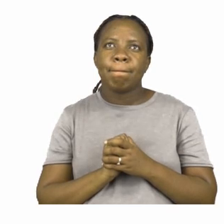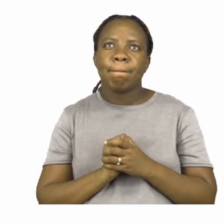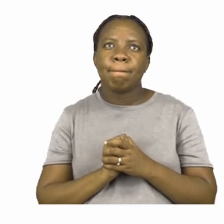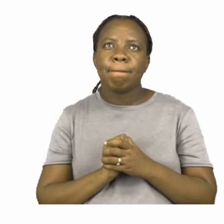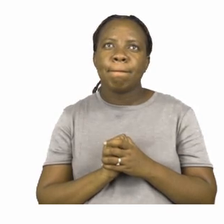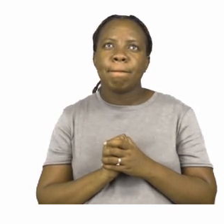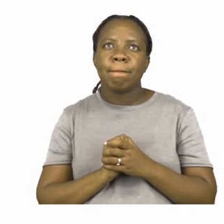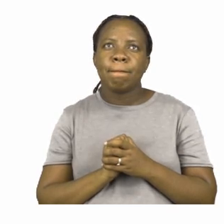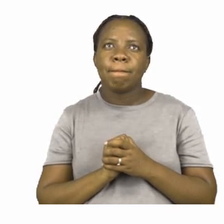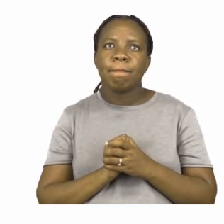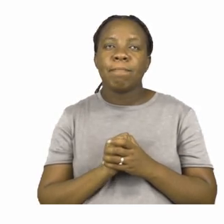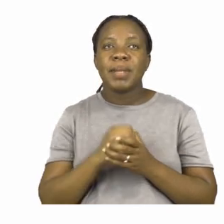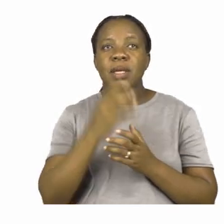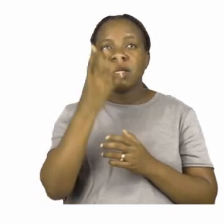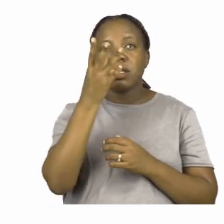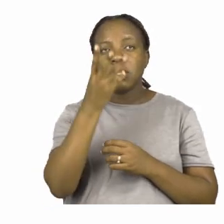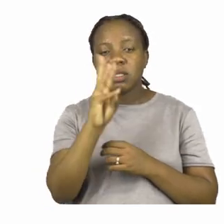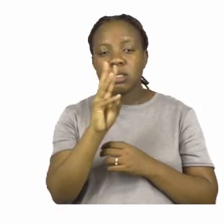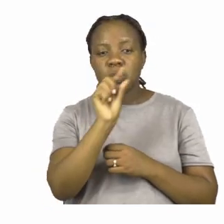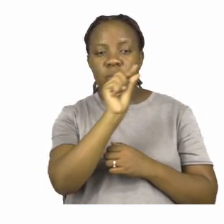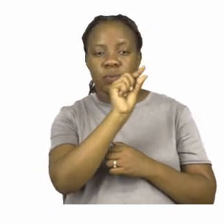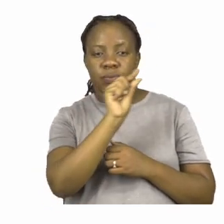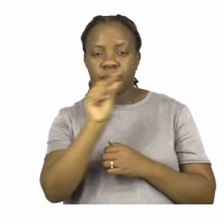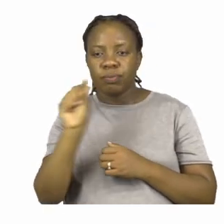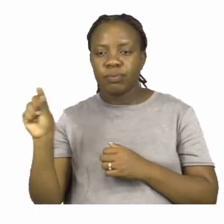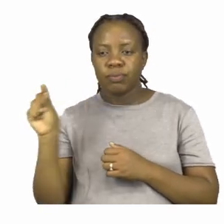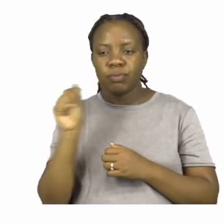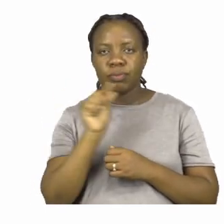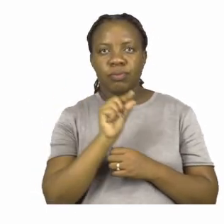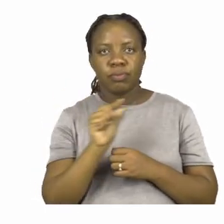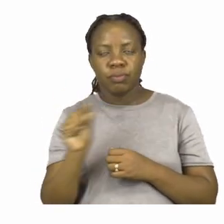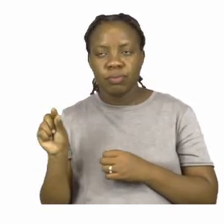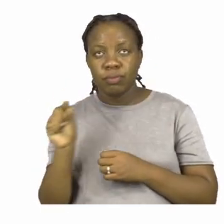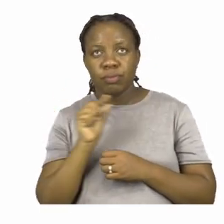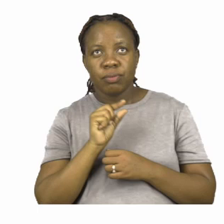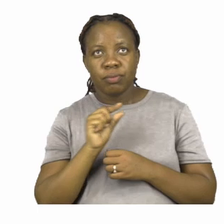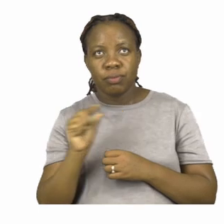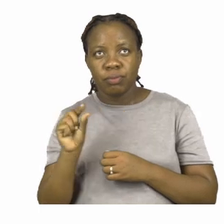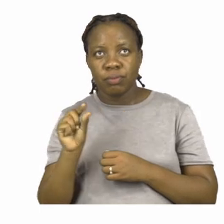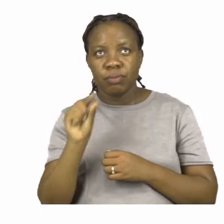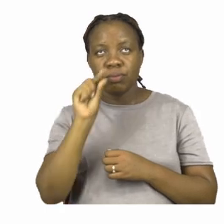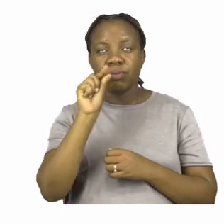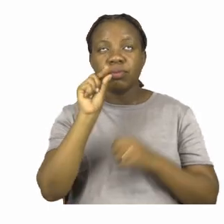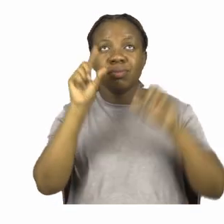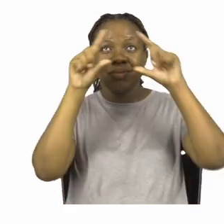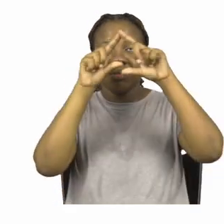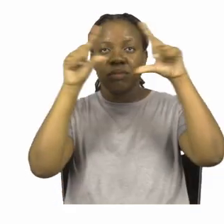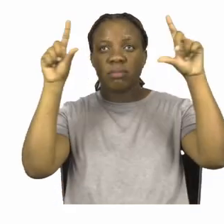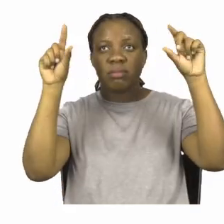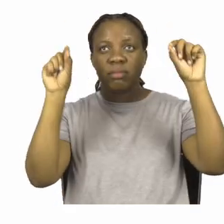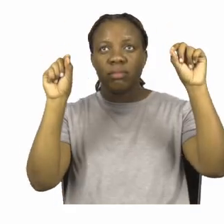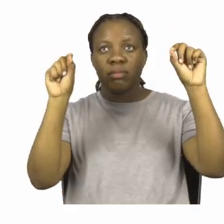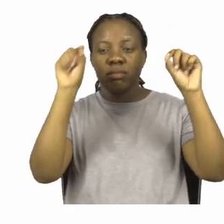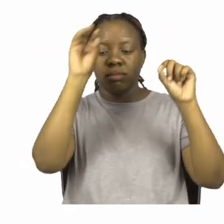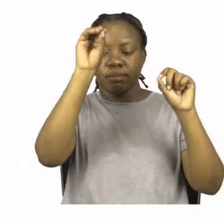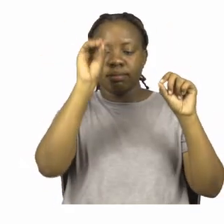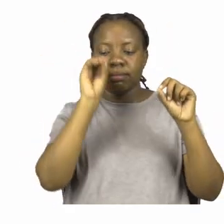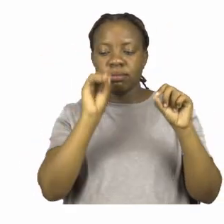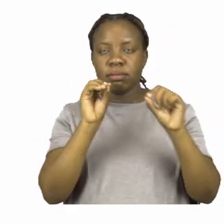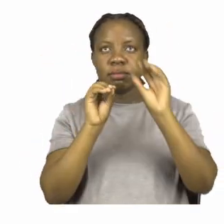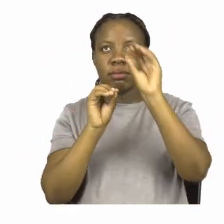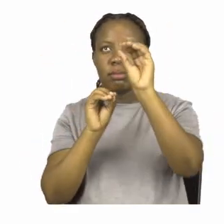6 sentences and you need to use these words to complete these 6